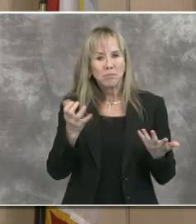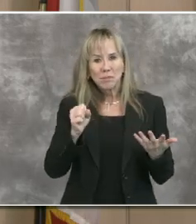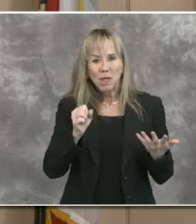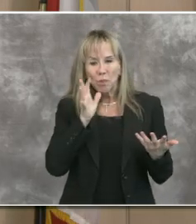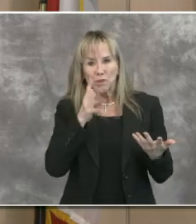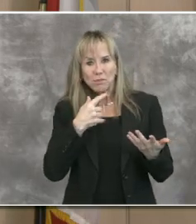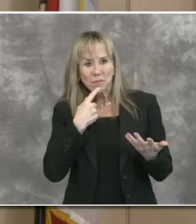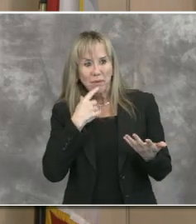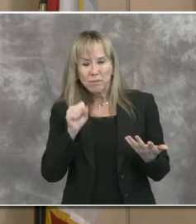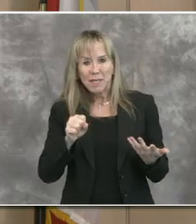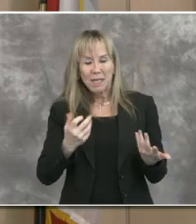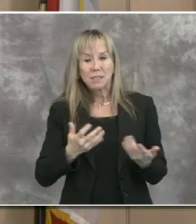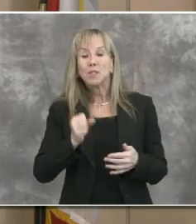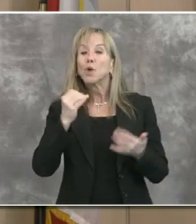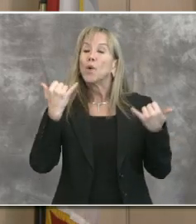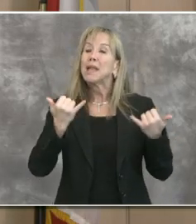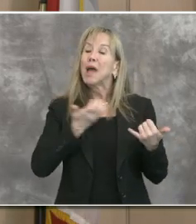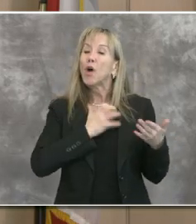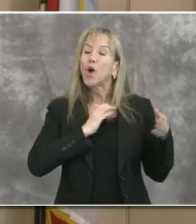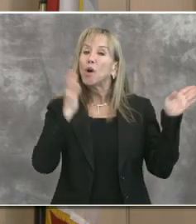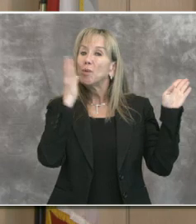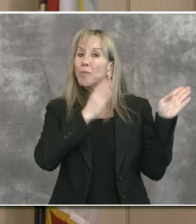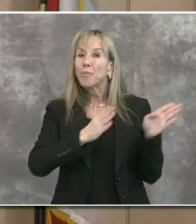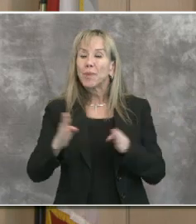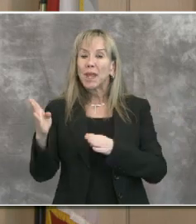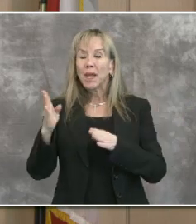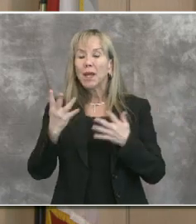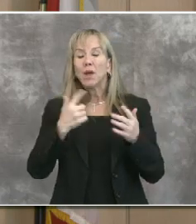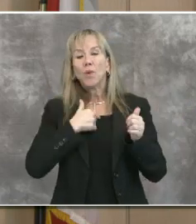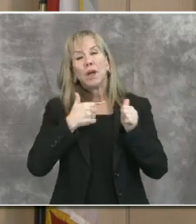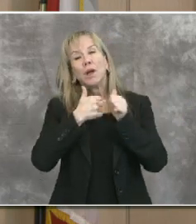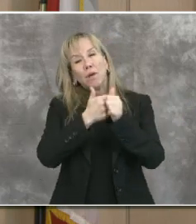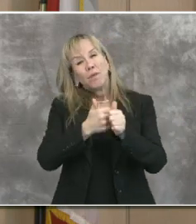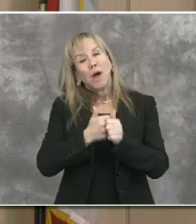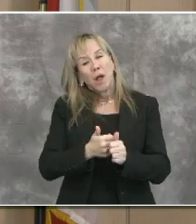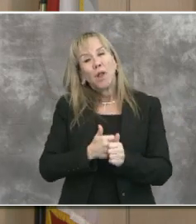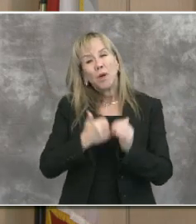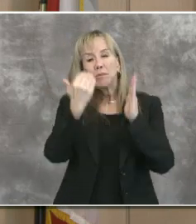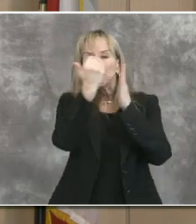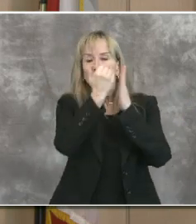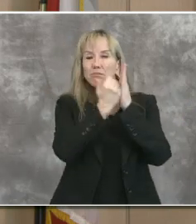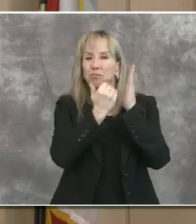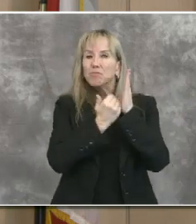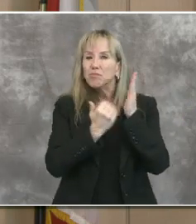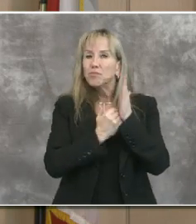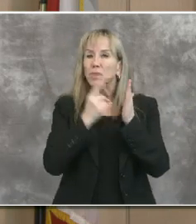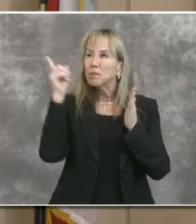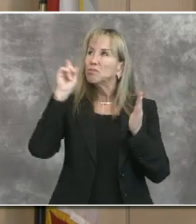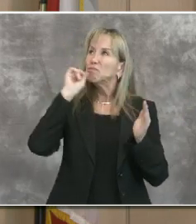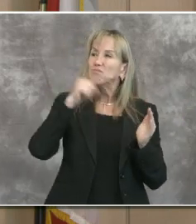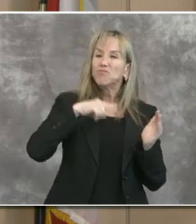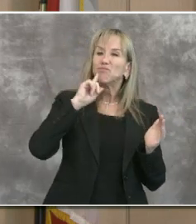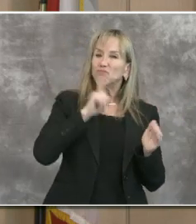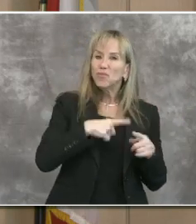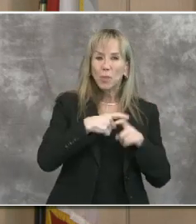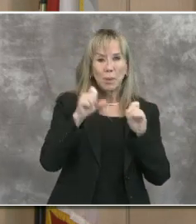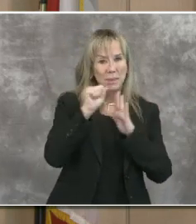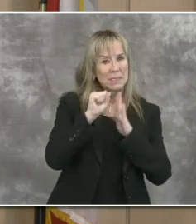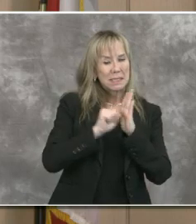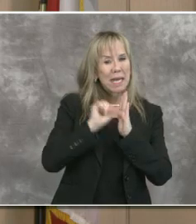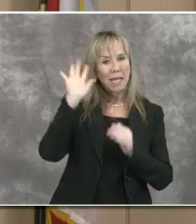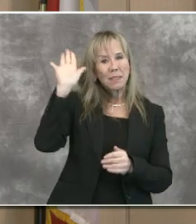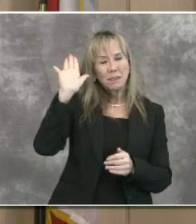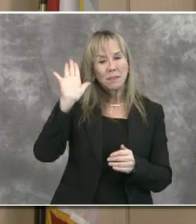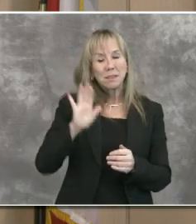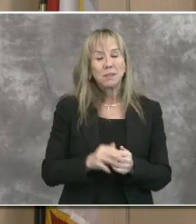facility plan that we have is based on guidelines that are from the state. And we are